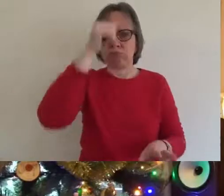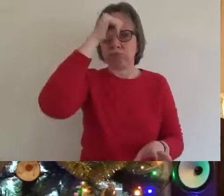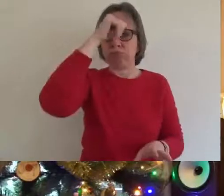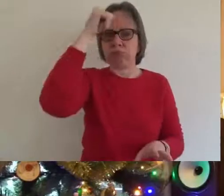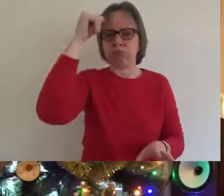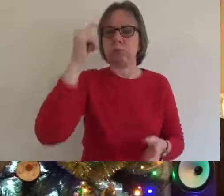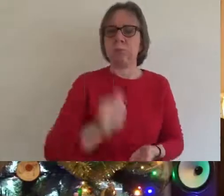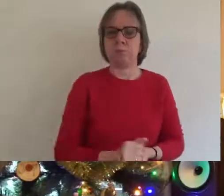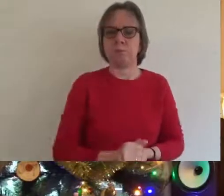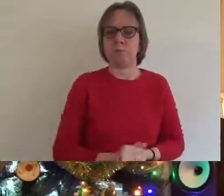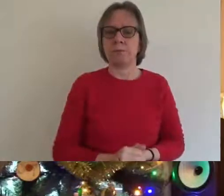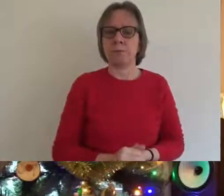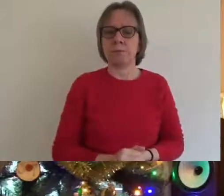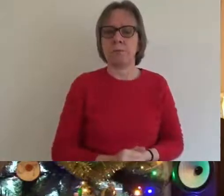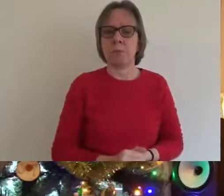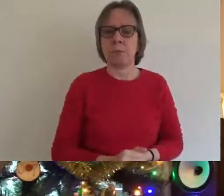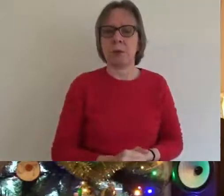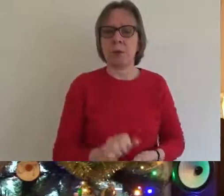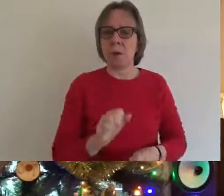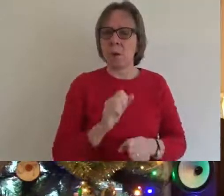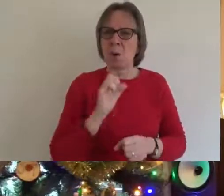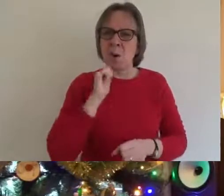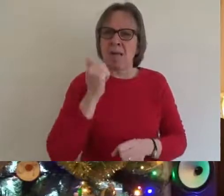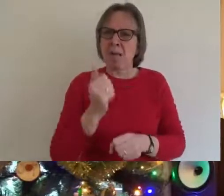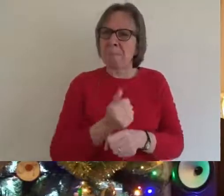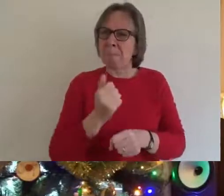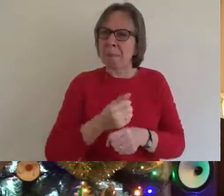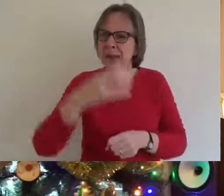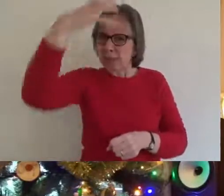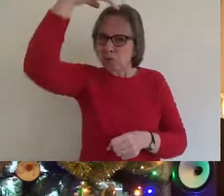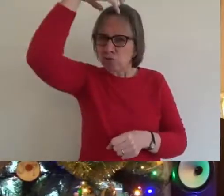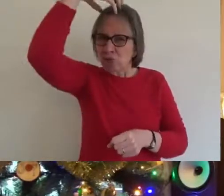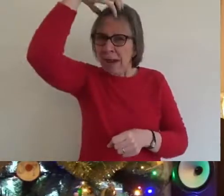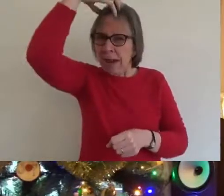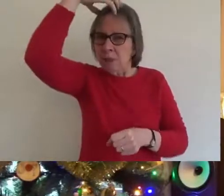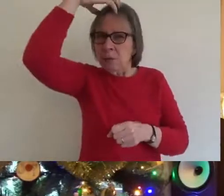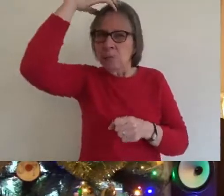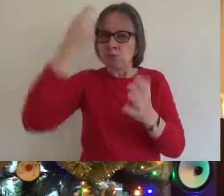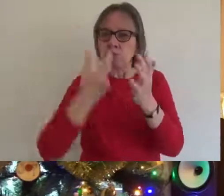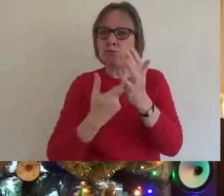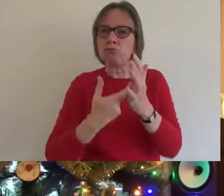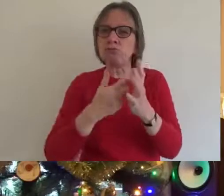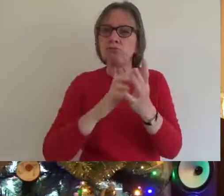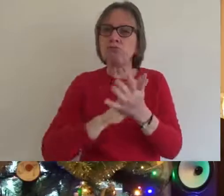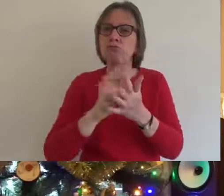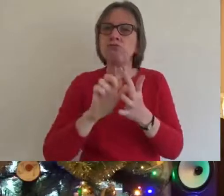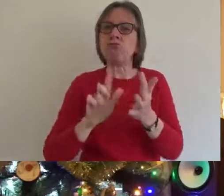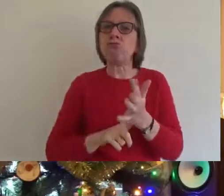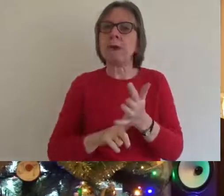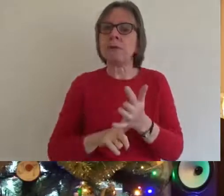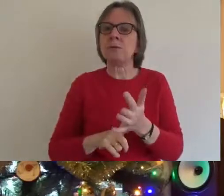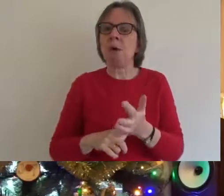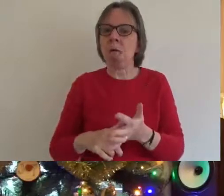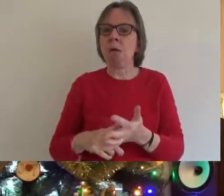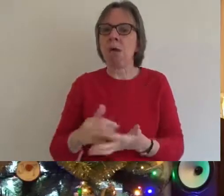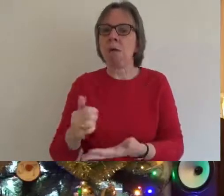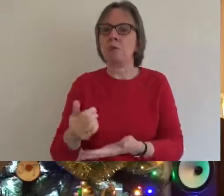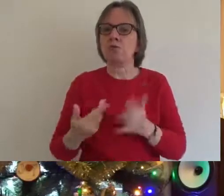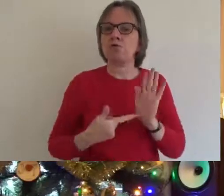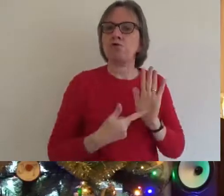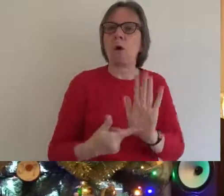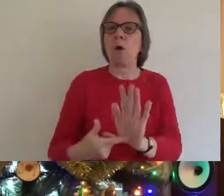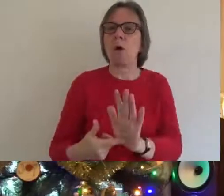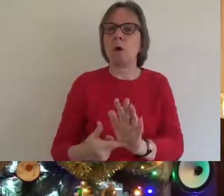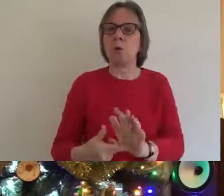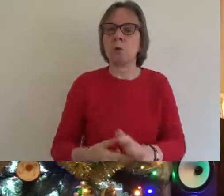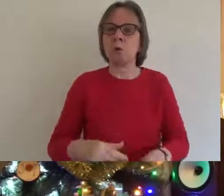with a craft where we're going to make a crown like the ones that they use to celebrate St. Lucia's Day in countries